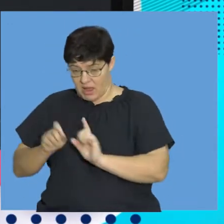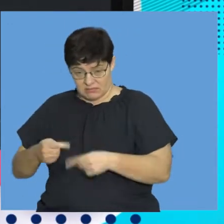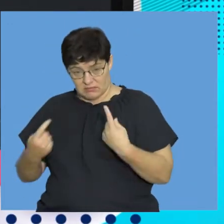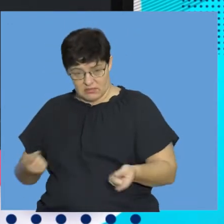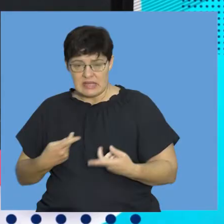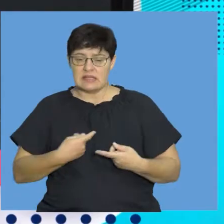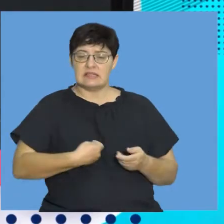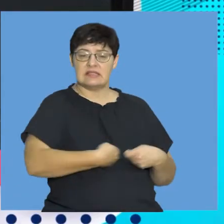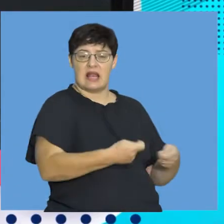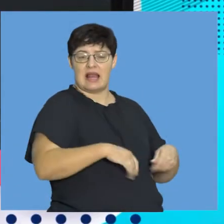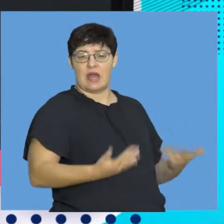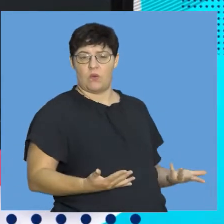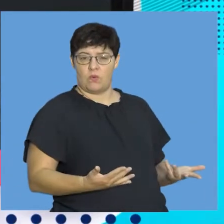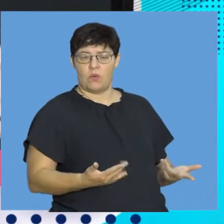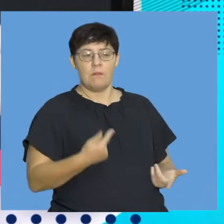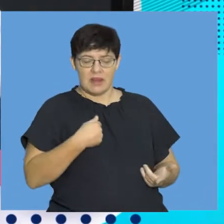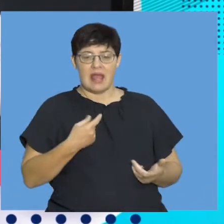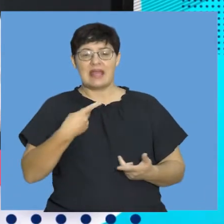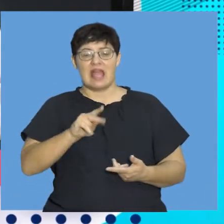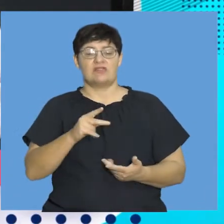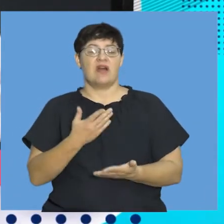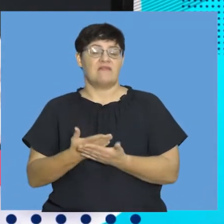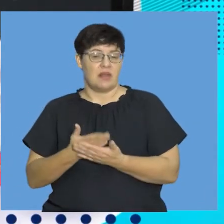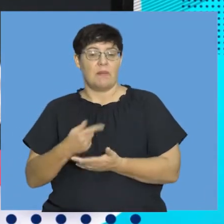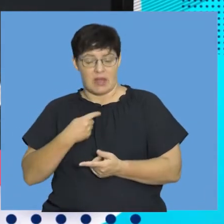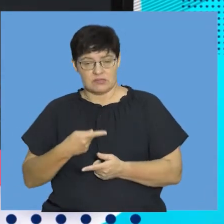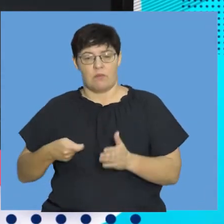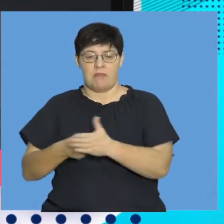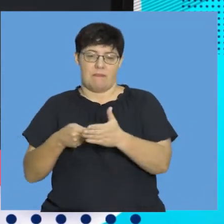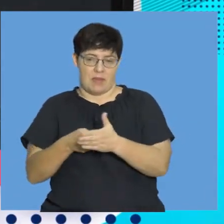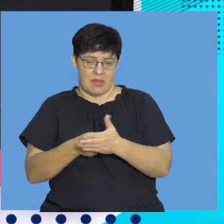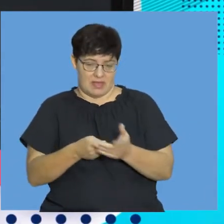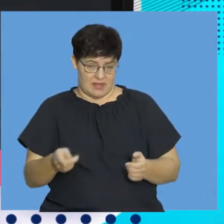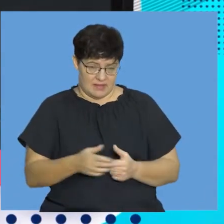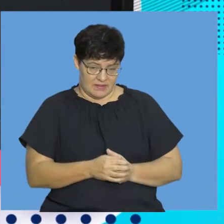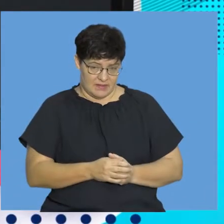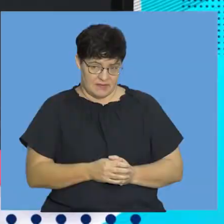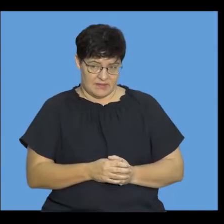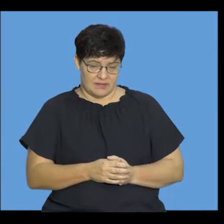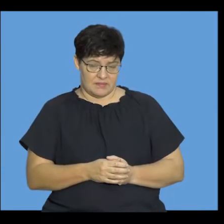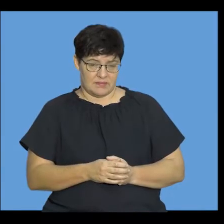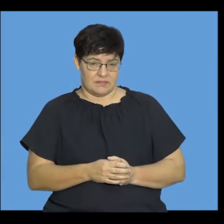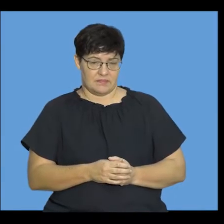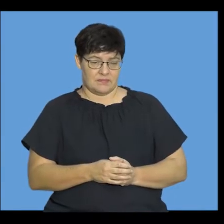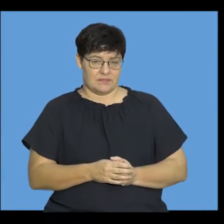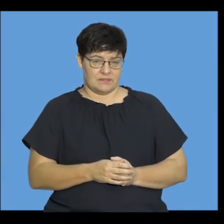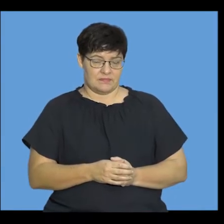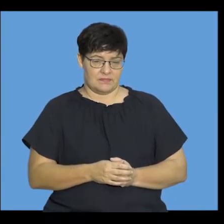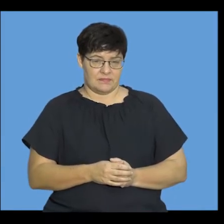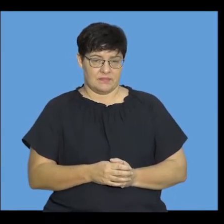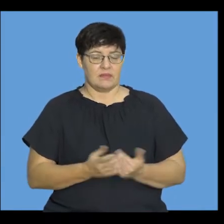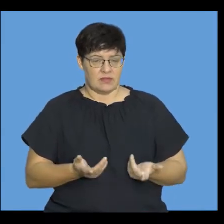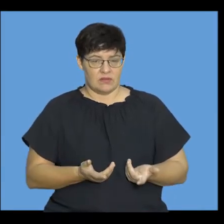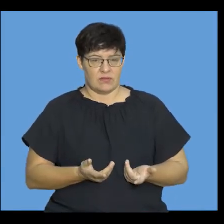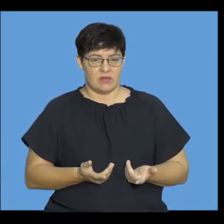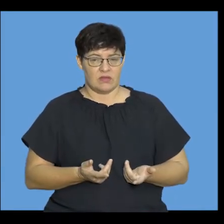So clearly, you should have cash available to buy and purchase goods. Then you have your purchase